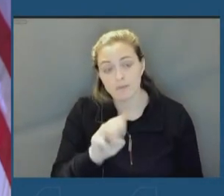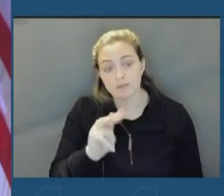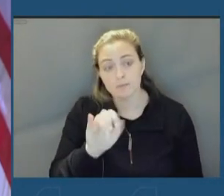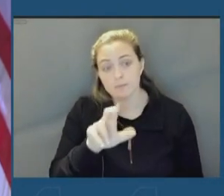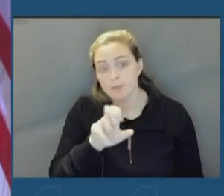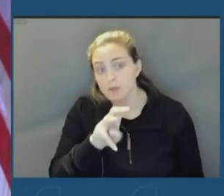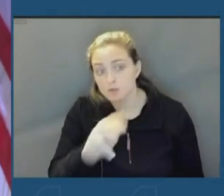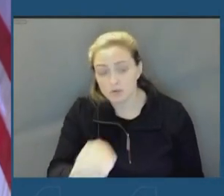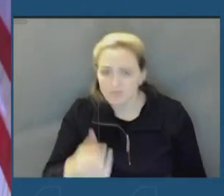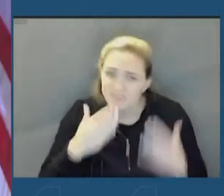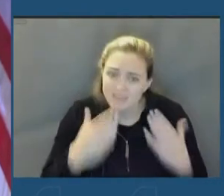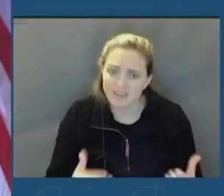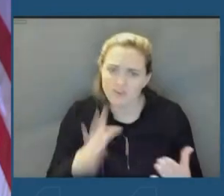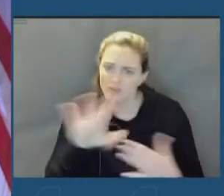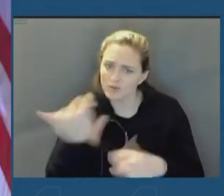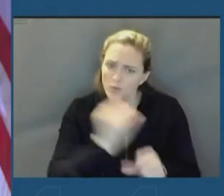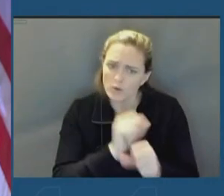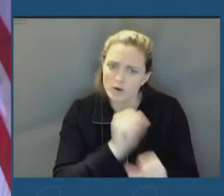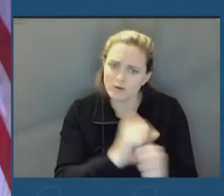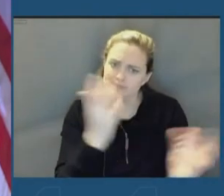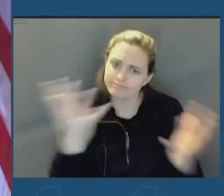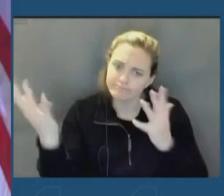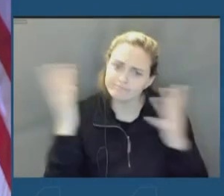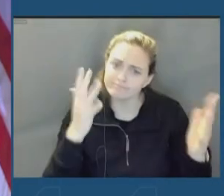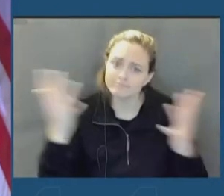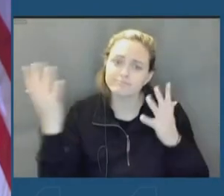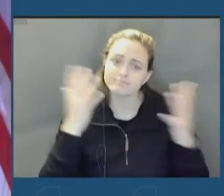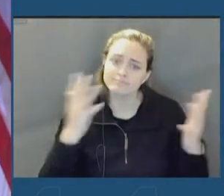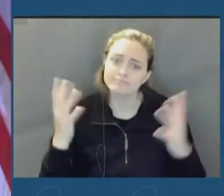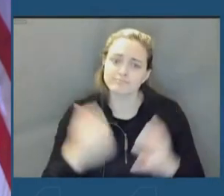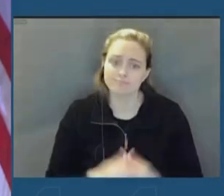I thank you for your work. Let's give them a round of applause.